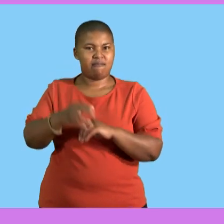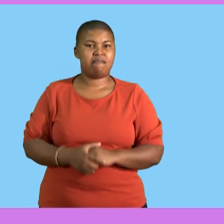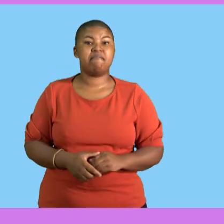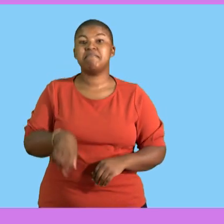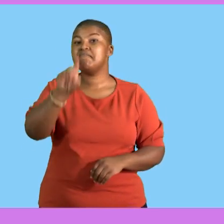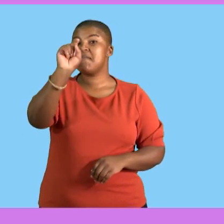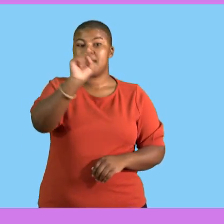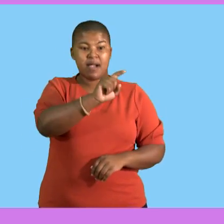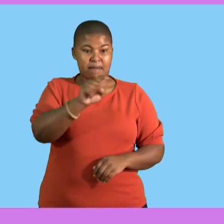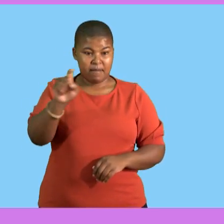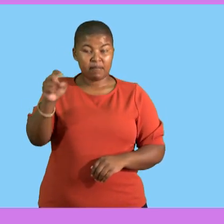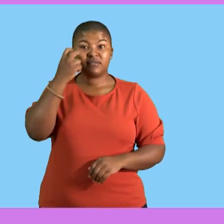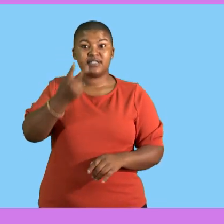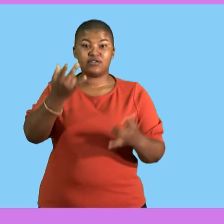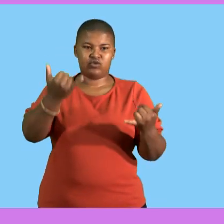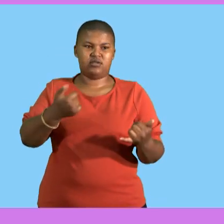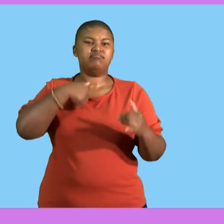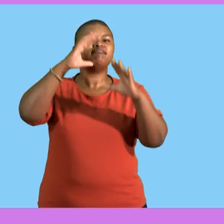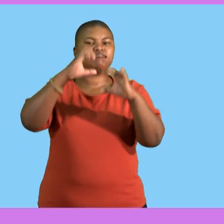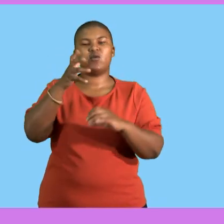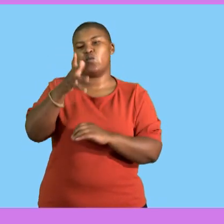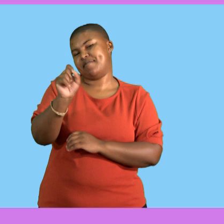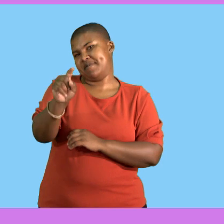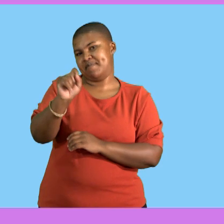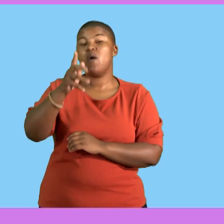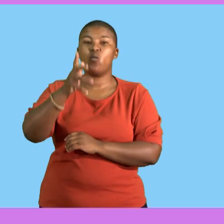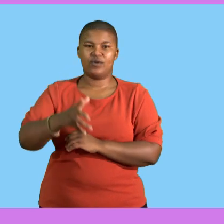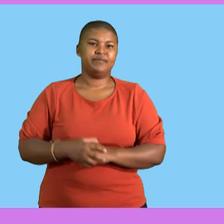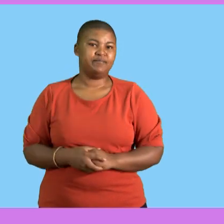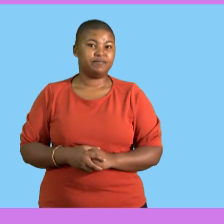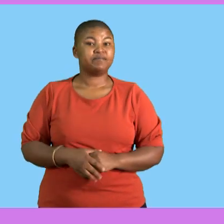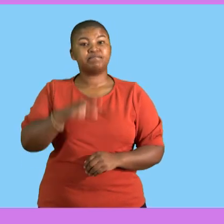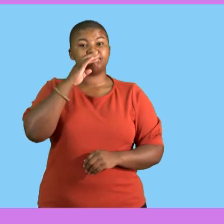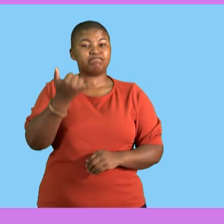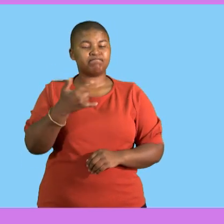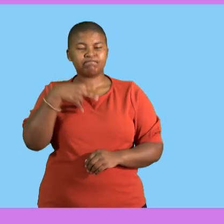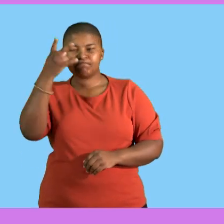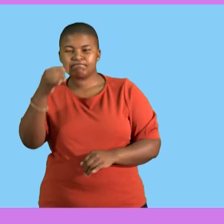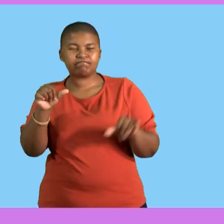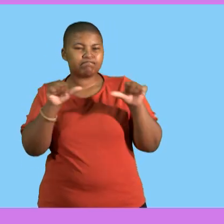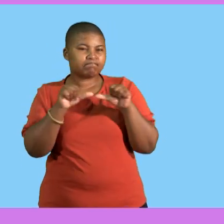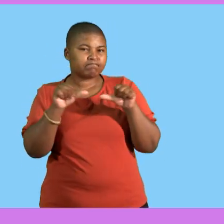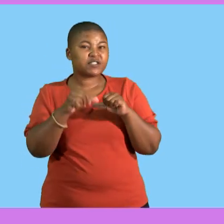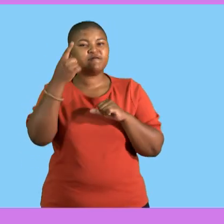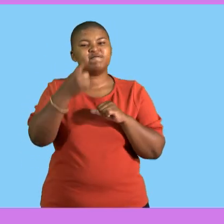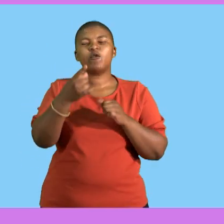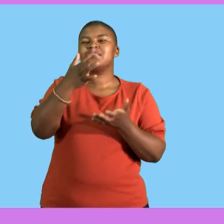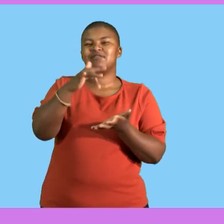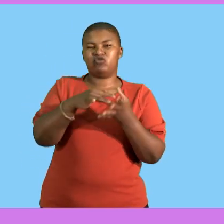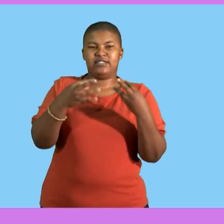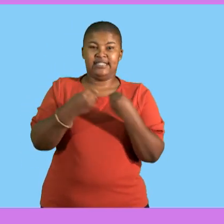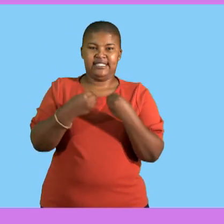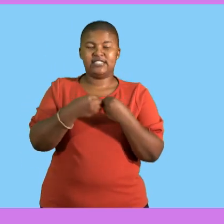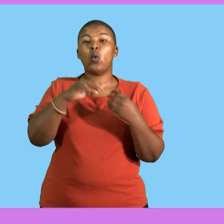Now, these are the concepts that we'll be looking at. It's whereby now we will be measuring the measure of central